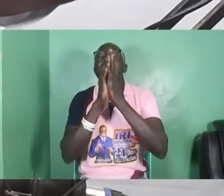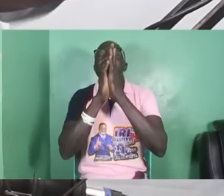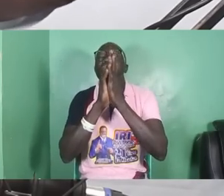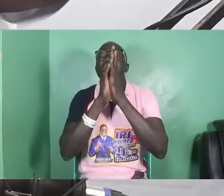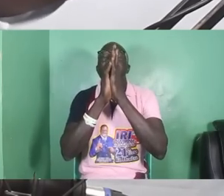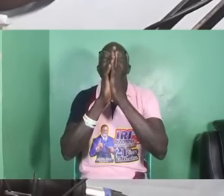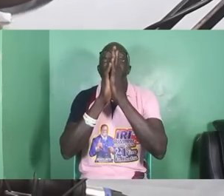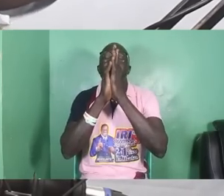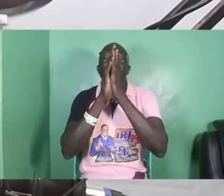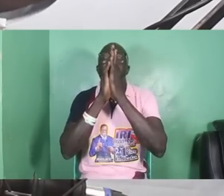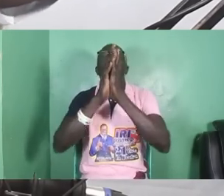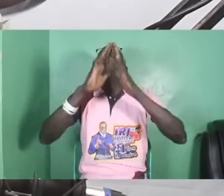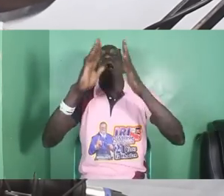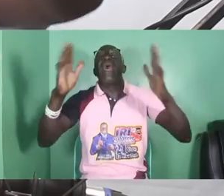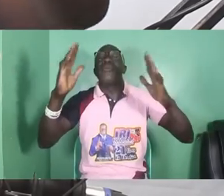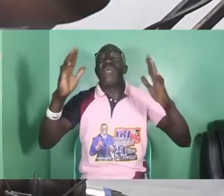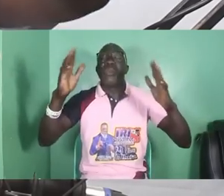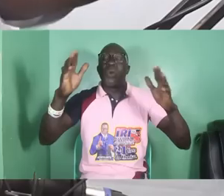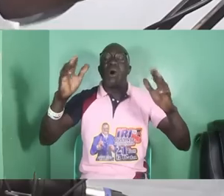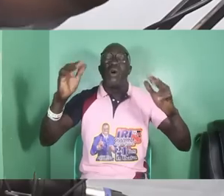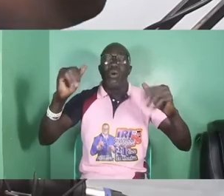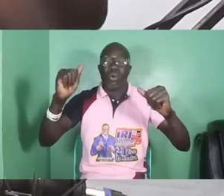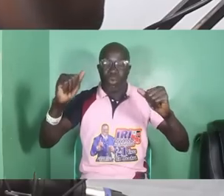Boruko Jesu.